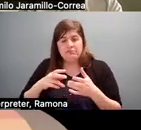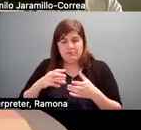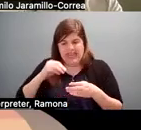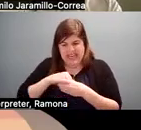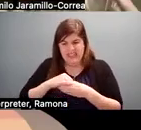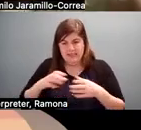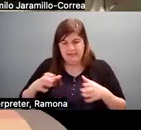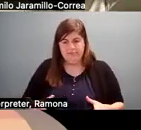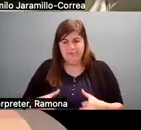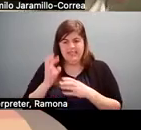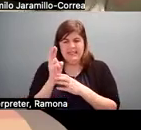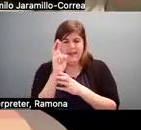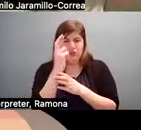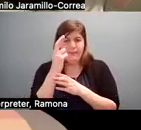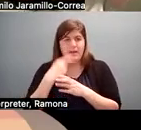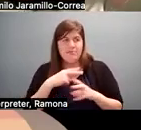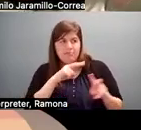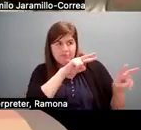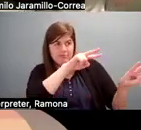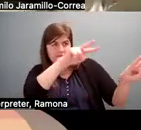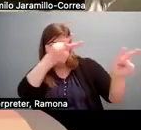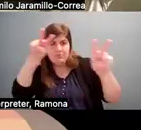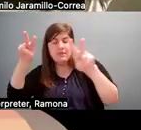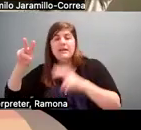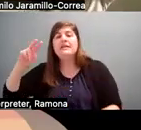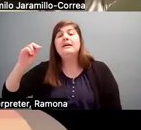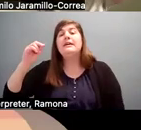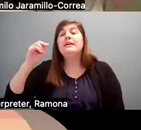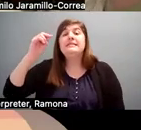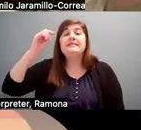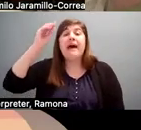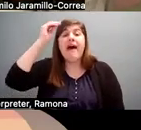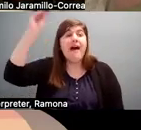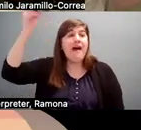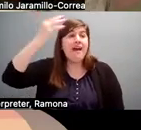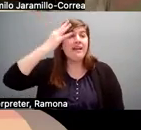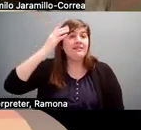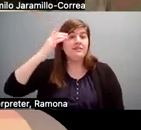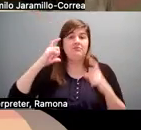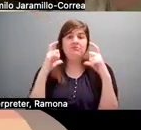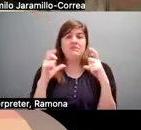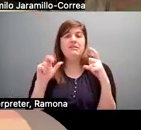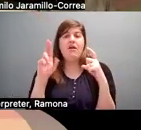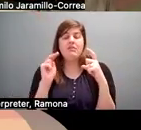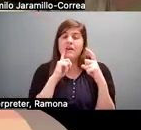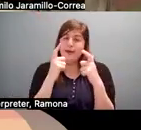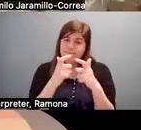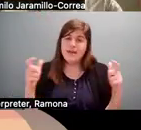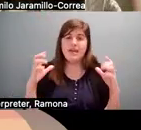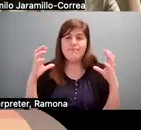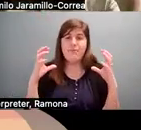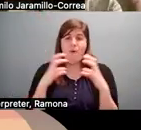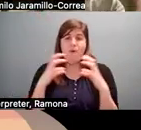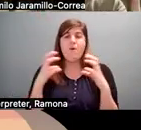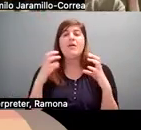so first of all, we see the sun, which is like the biggest thing in our solar system, is a big ball of, you guessed it, plasma.